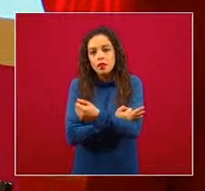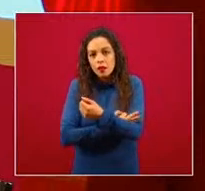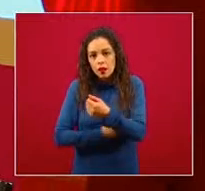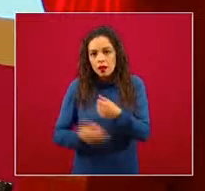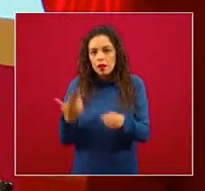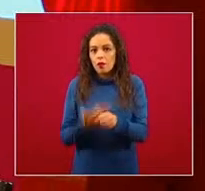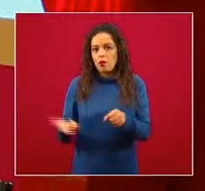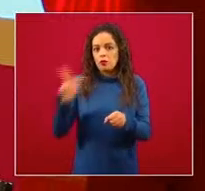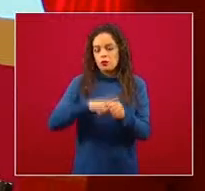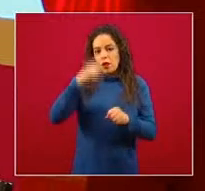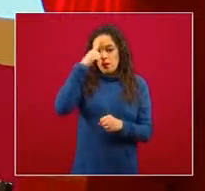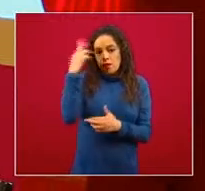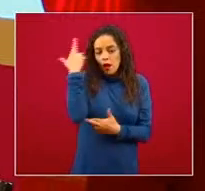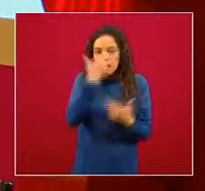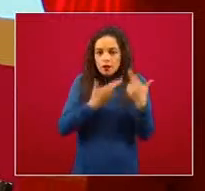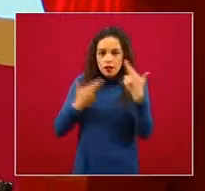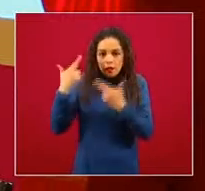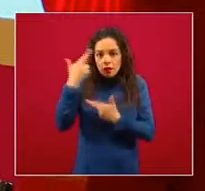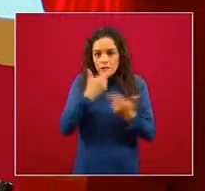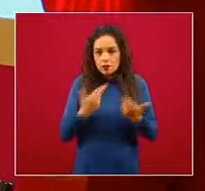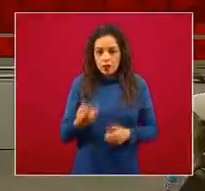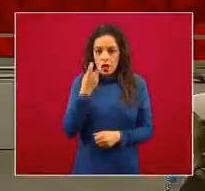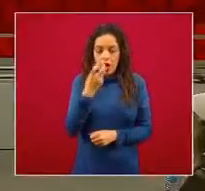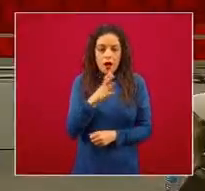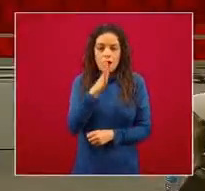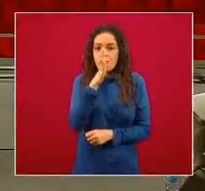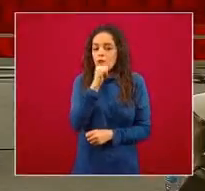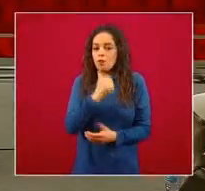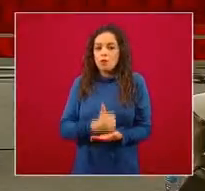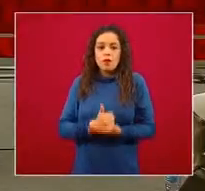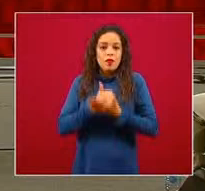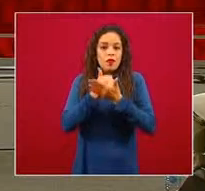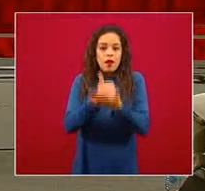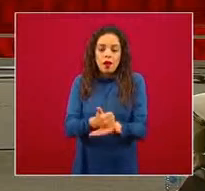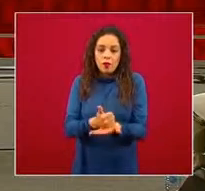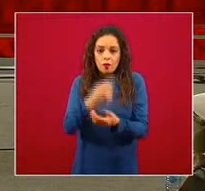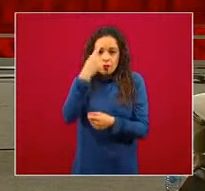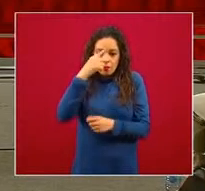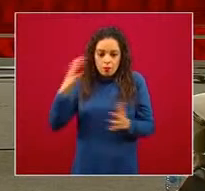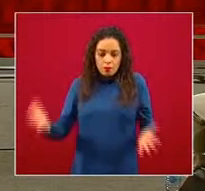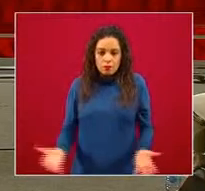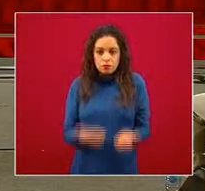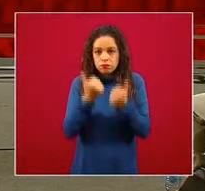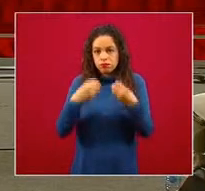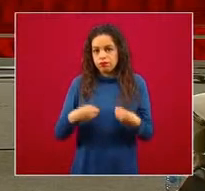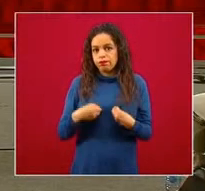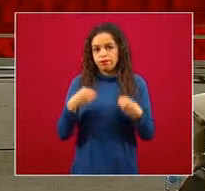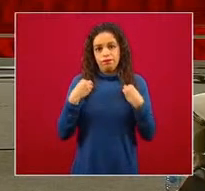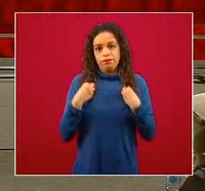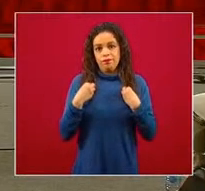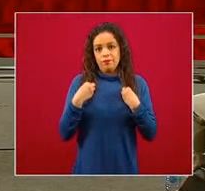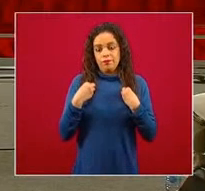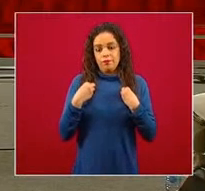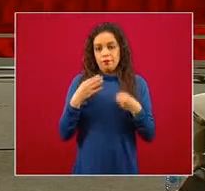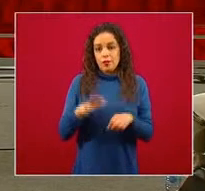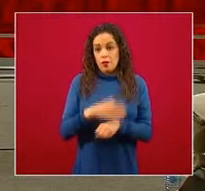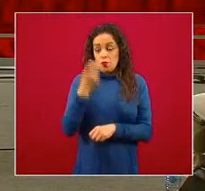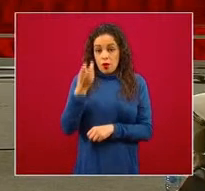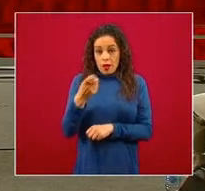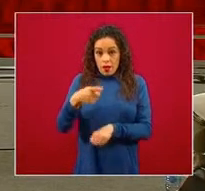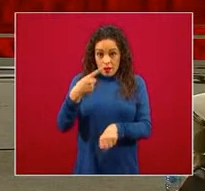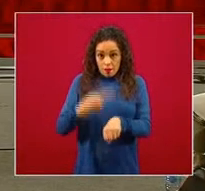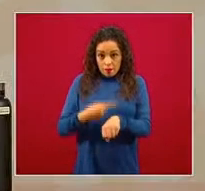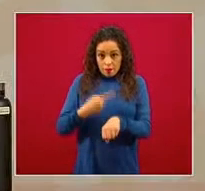too late. And when they get there too late, not much can be done to save people's lives.